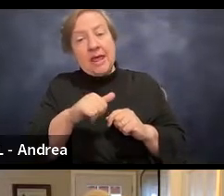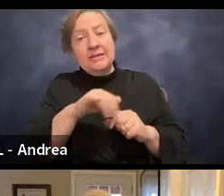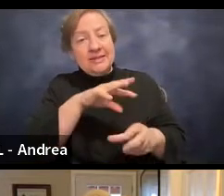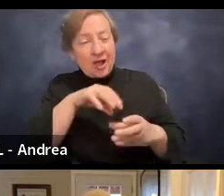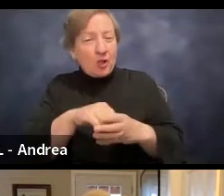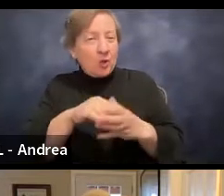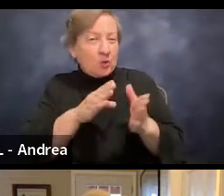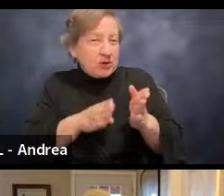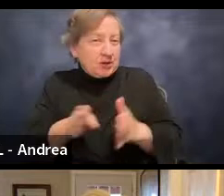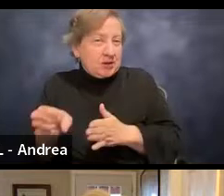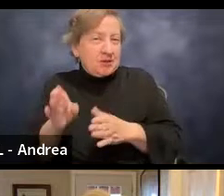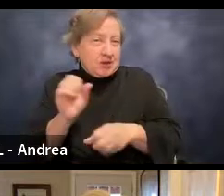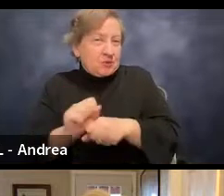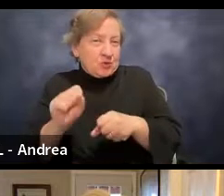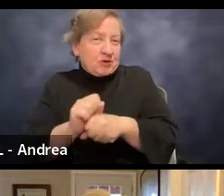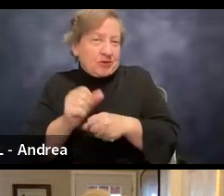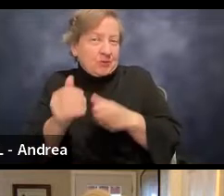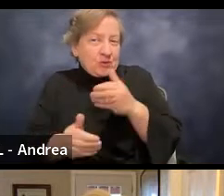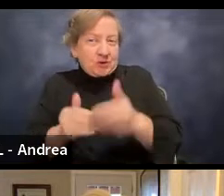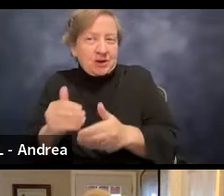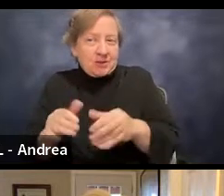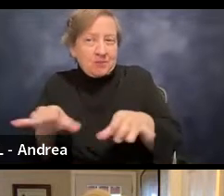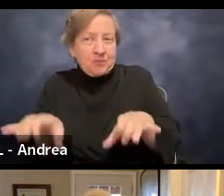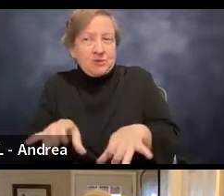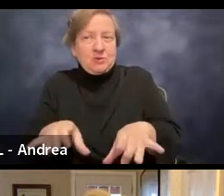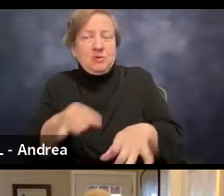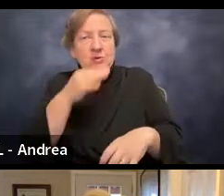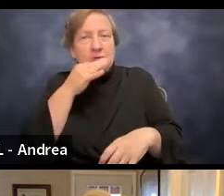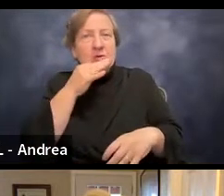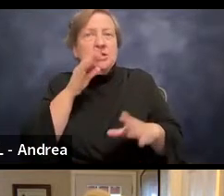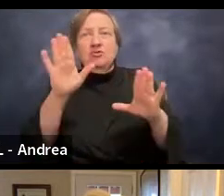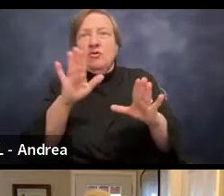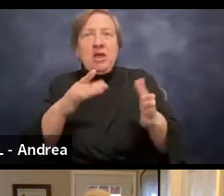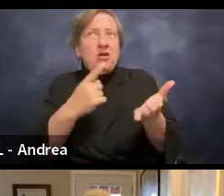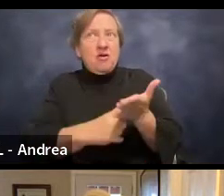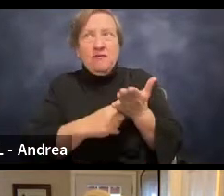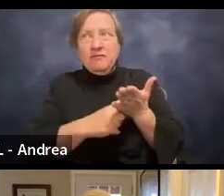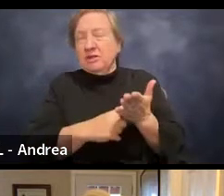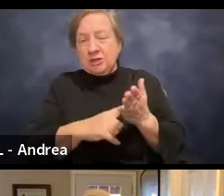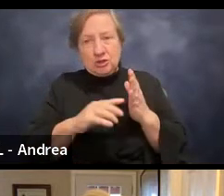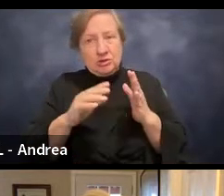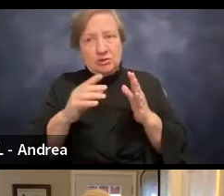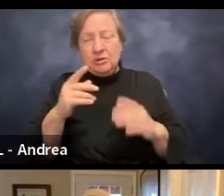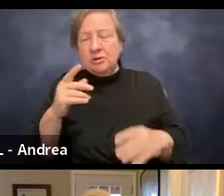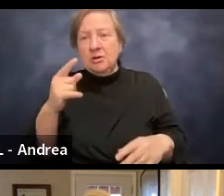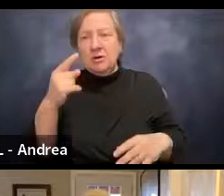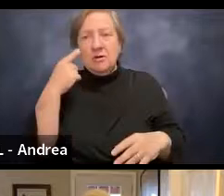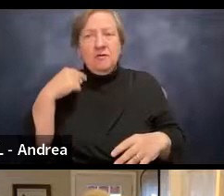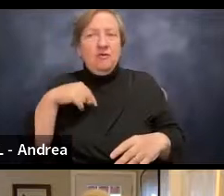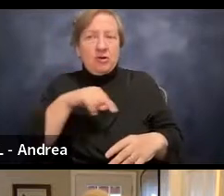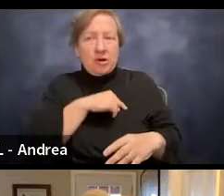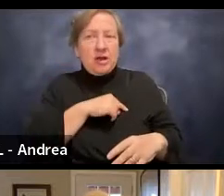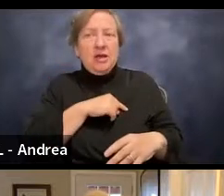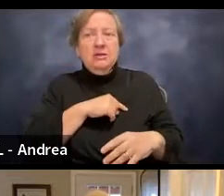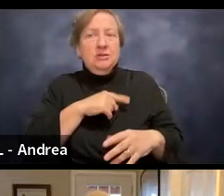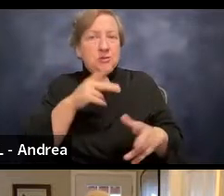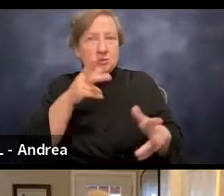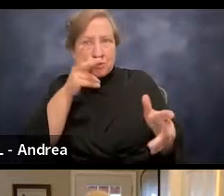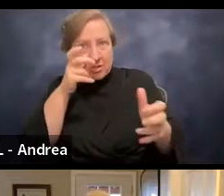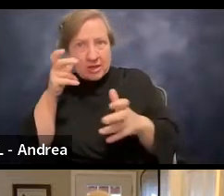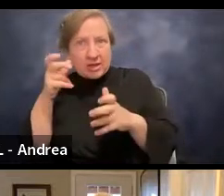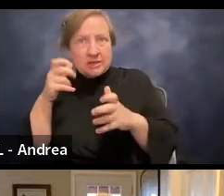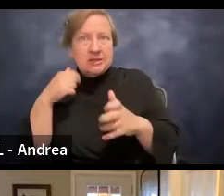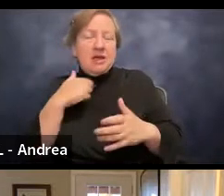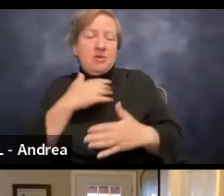included in the work that is coming. This has been a great conversation for us to listen, and